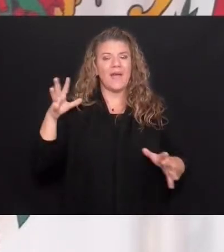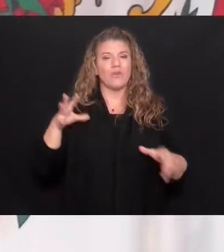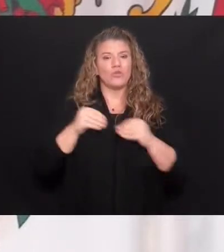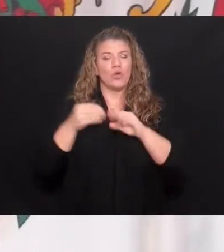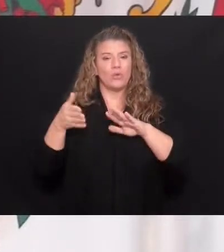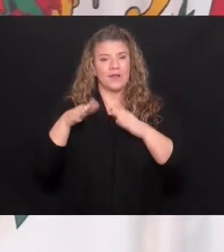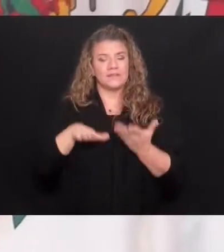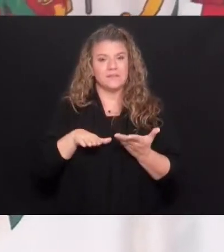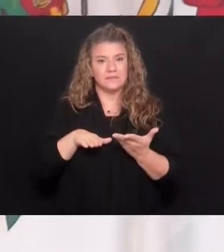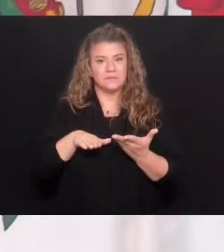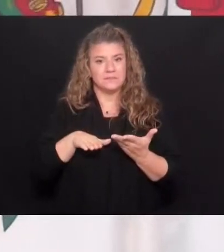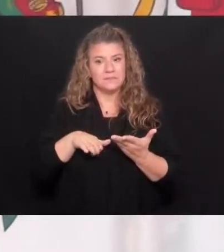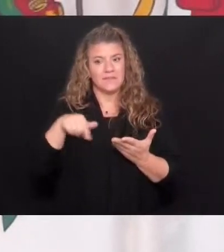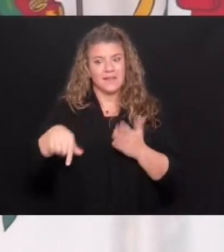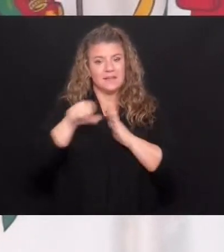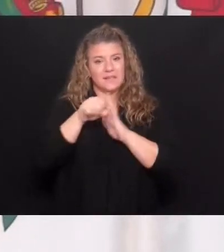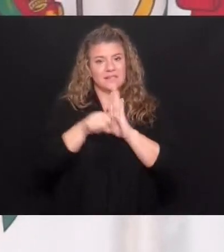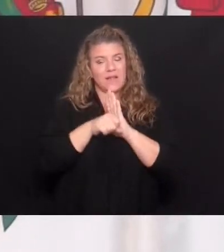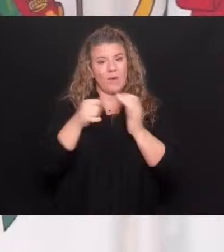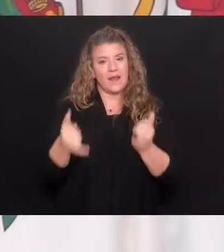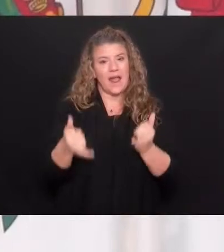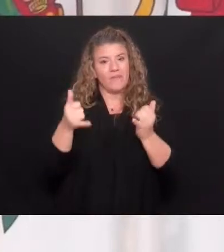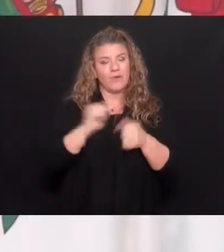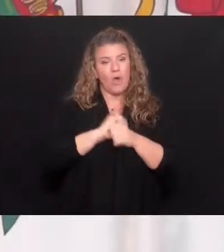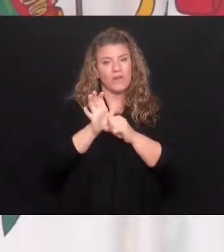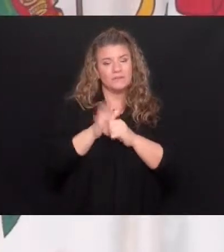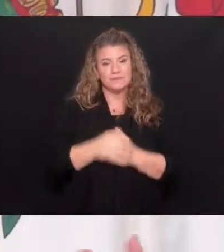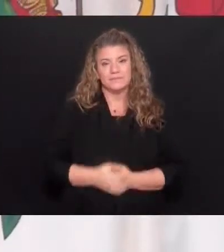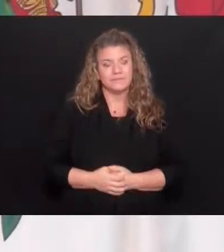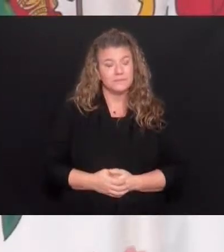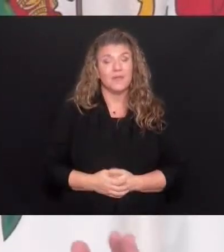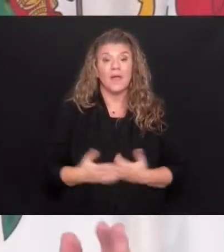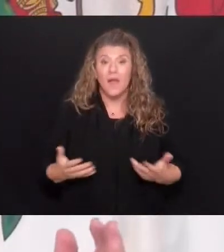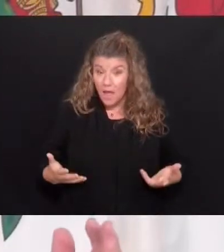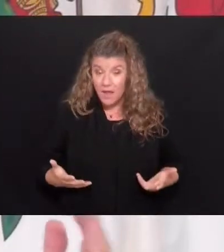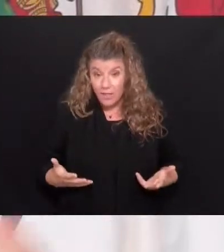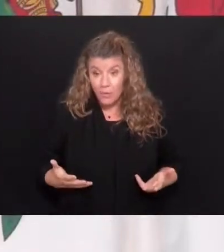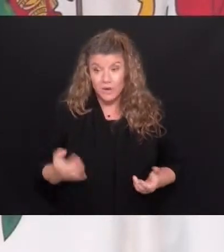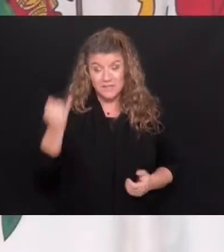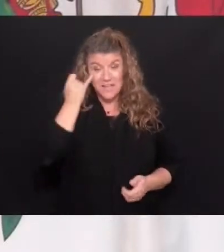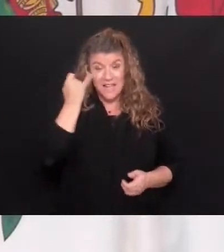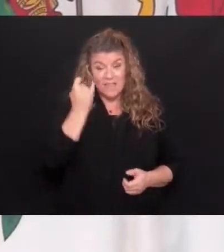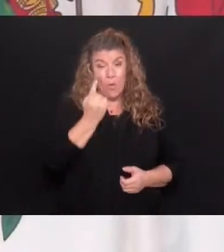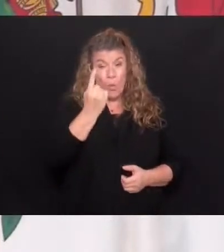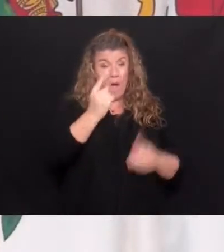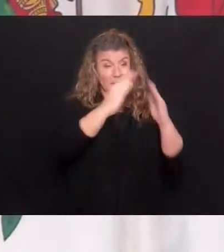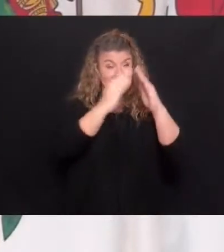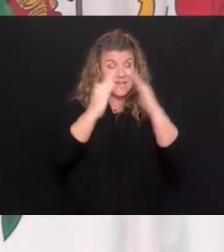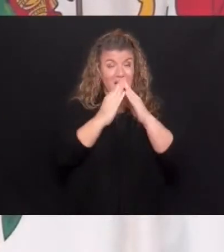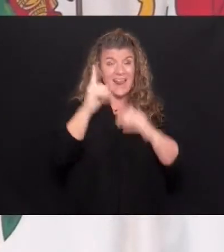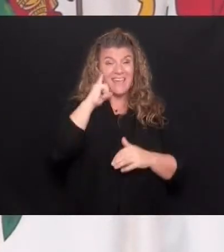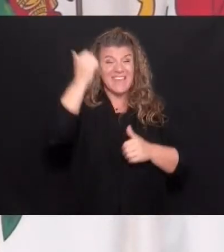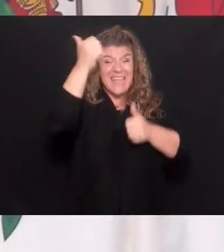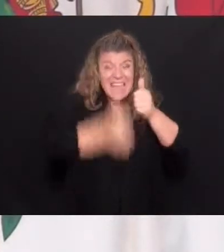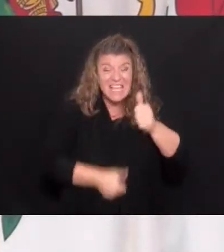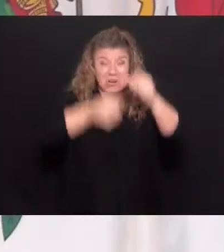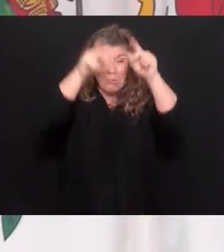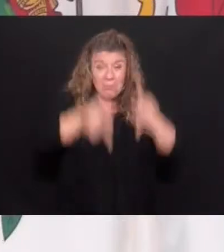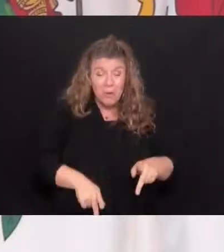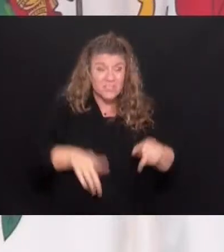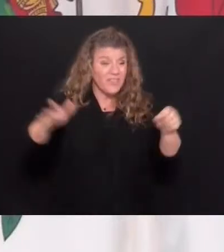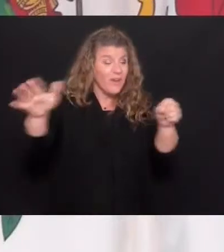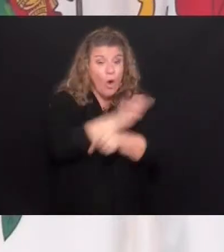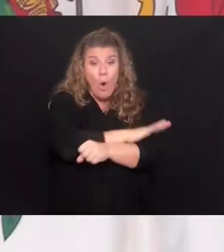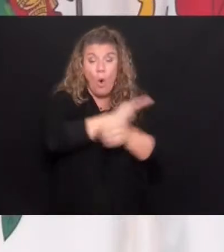total deaths in this state right now to COVID? And in other words, if one of those towns, everybody in the whole town,